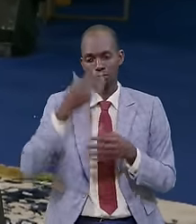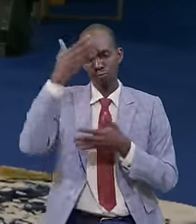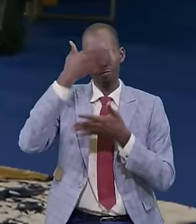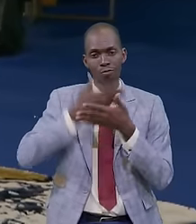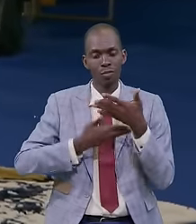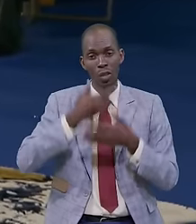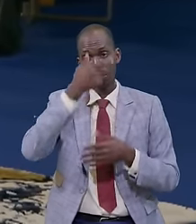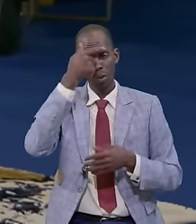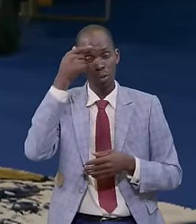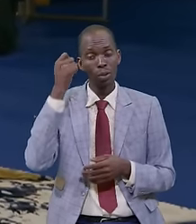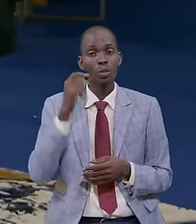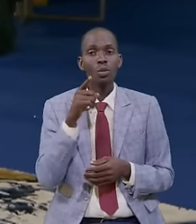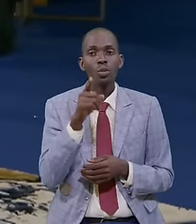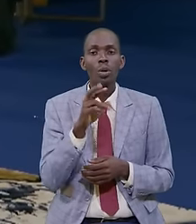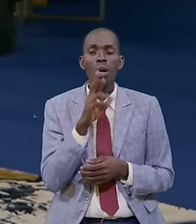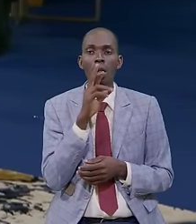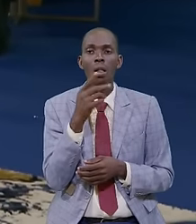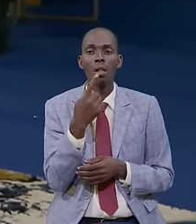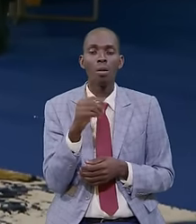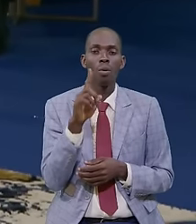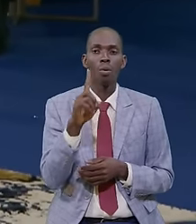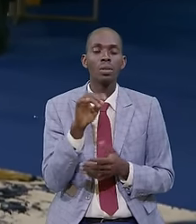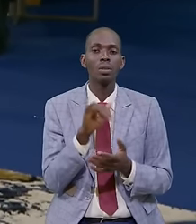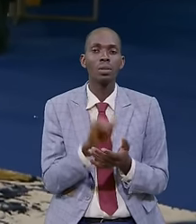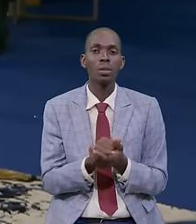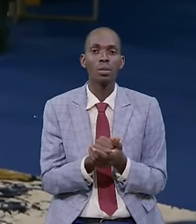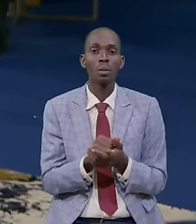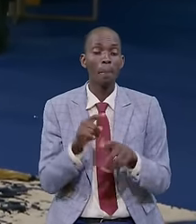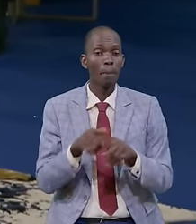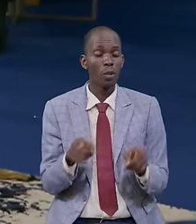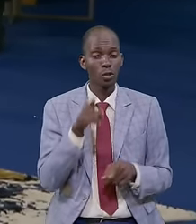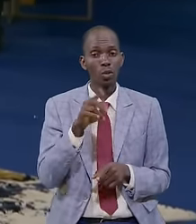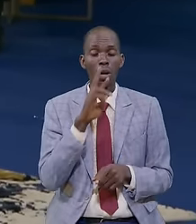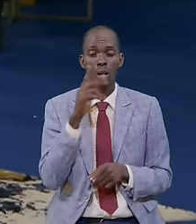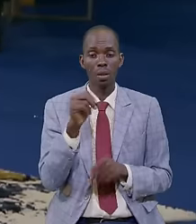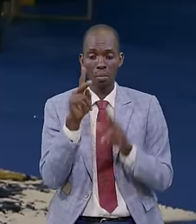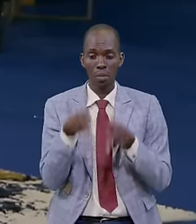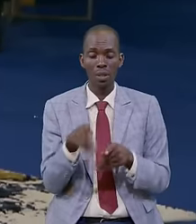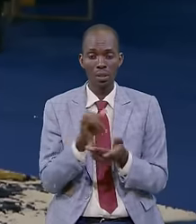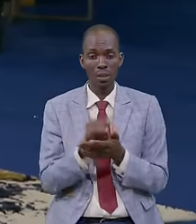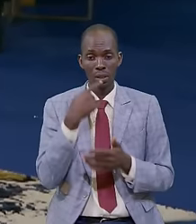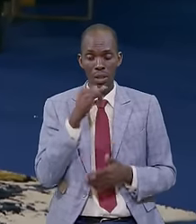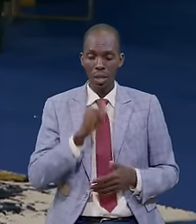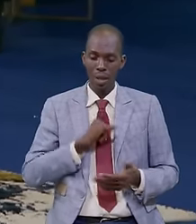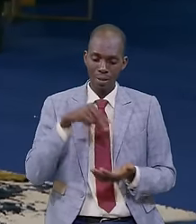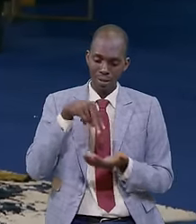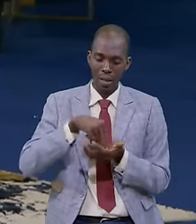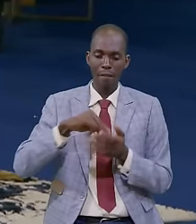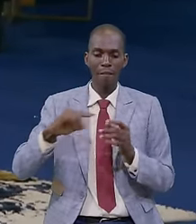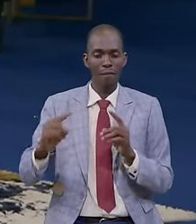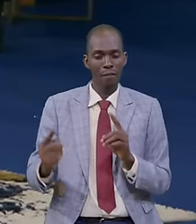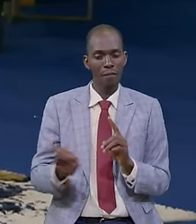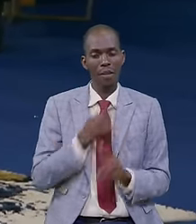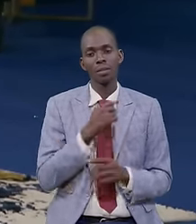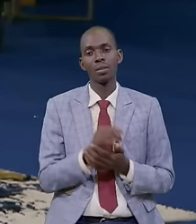are the one that says, I stand first. Before the others